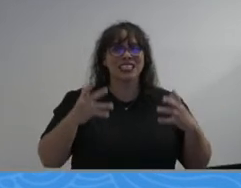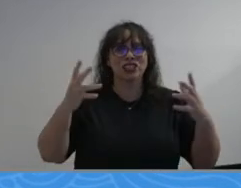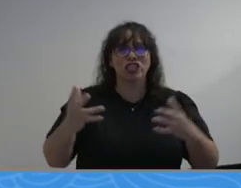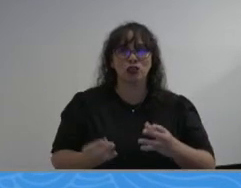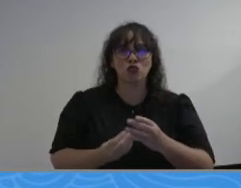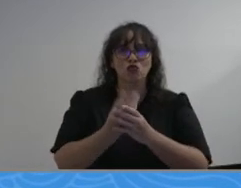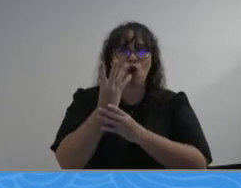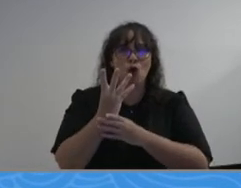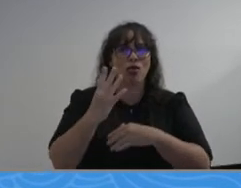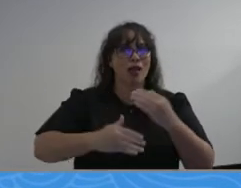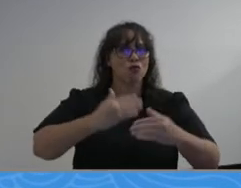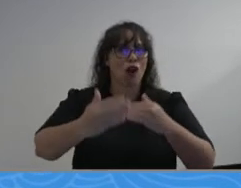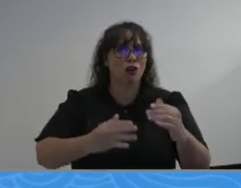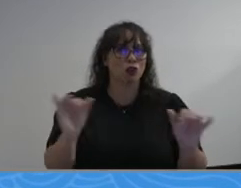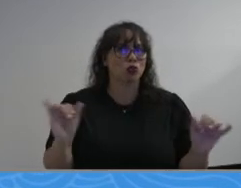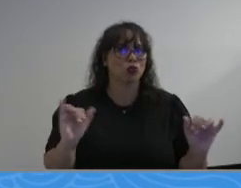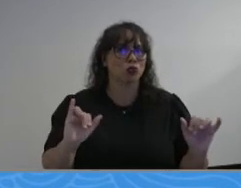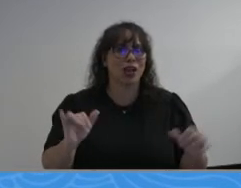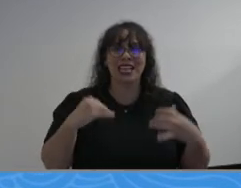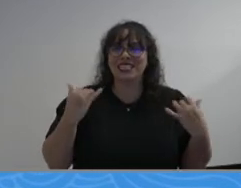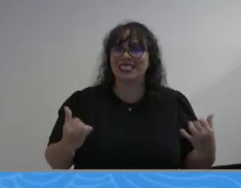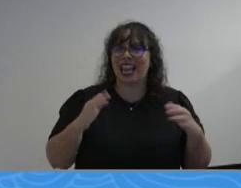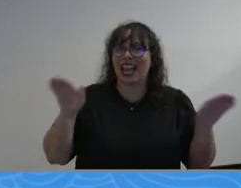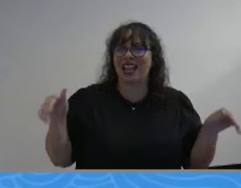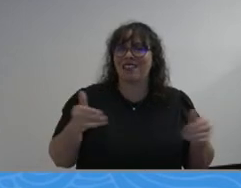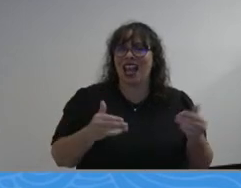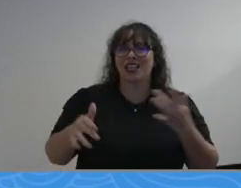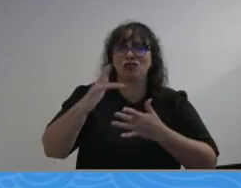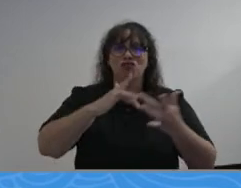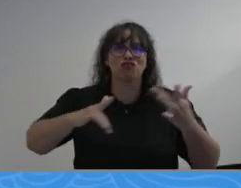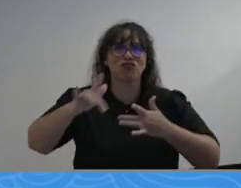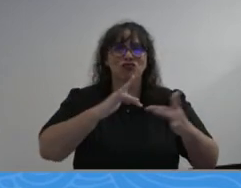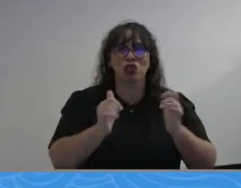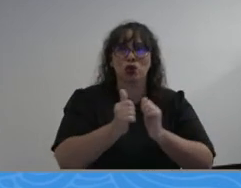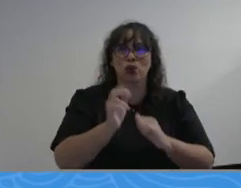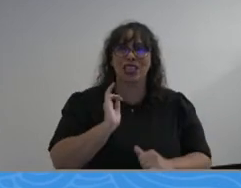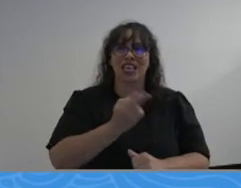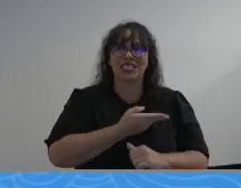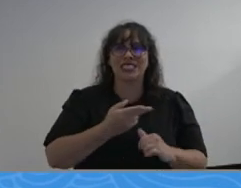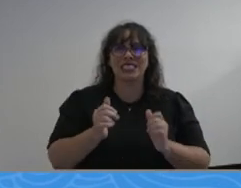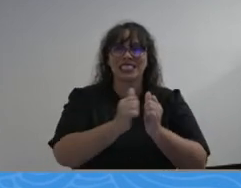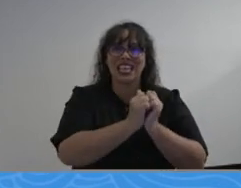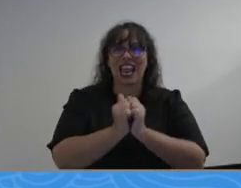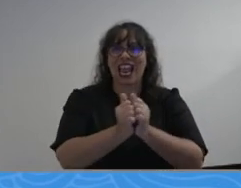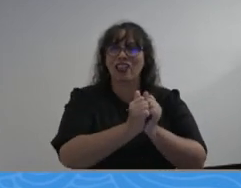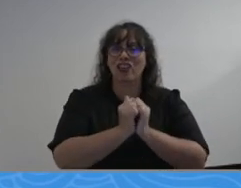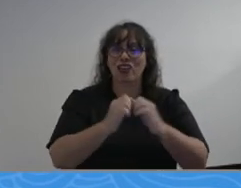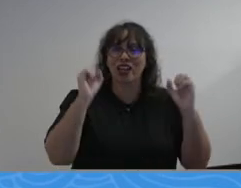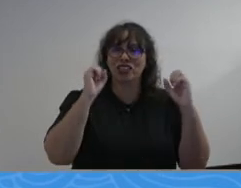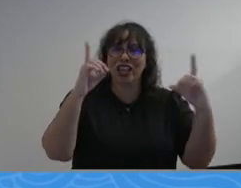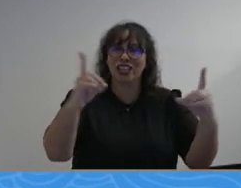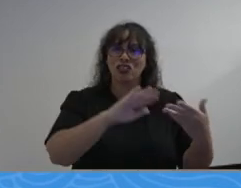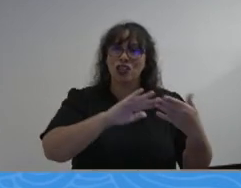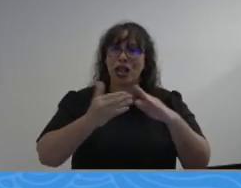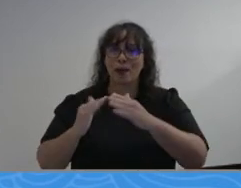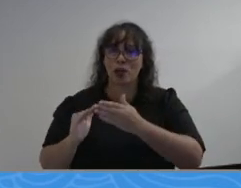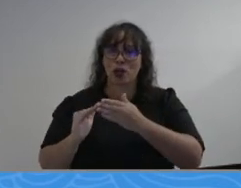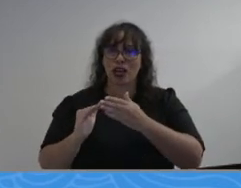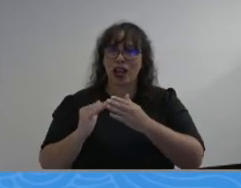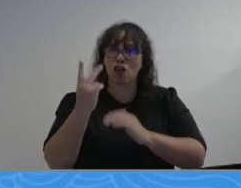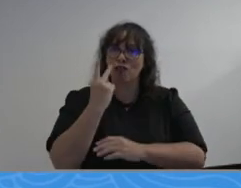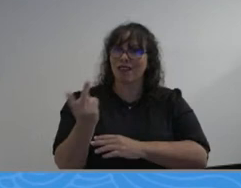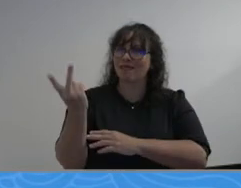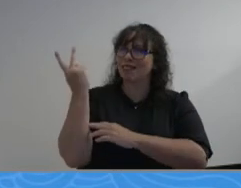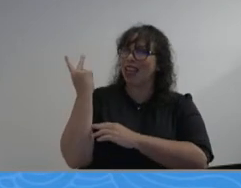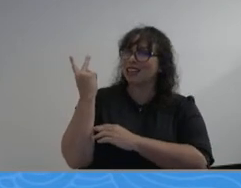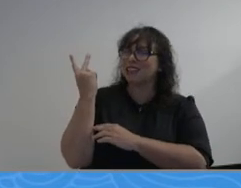progress. Today, we invite you to journey with us together as an educational community, reflecting